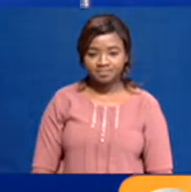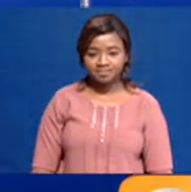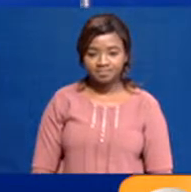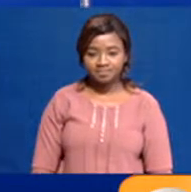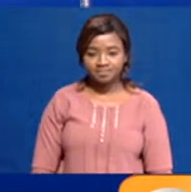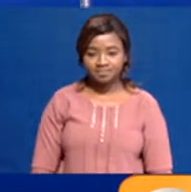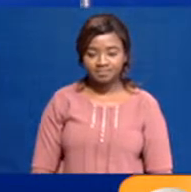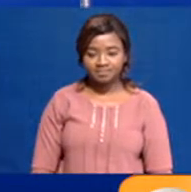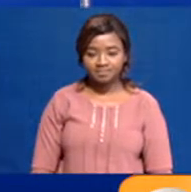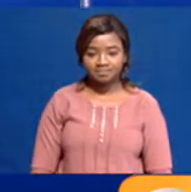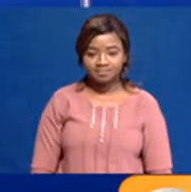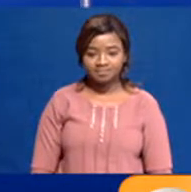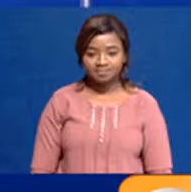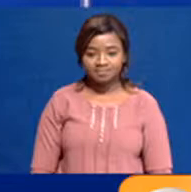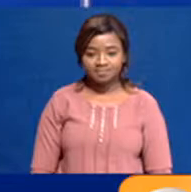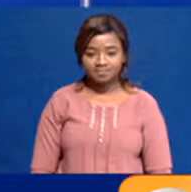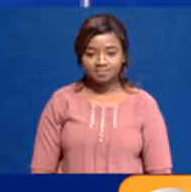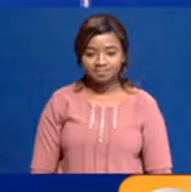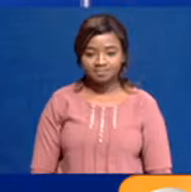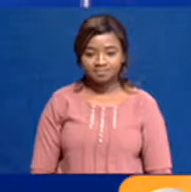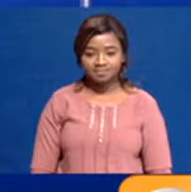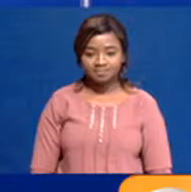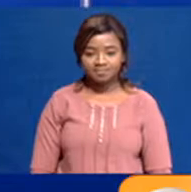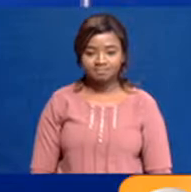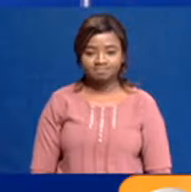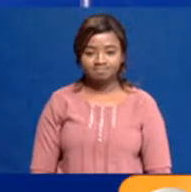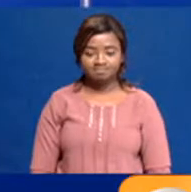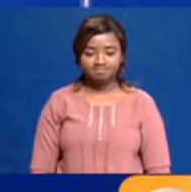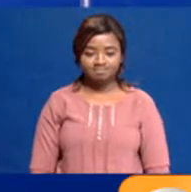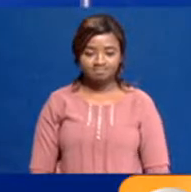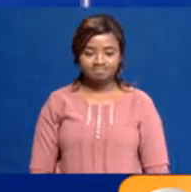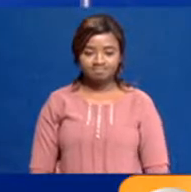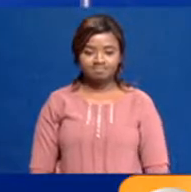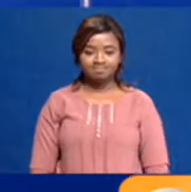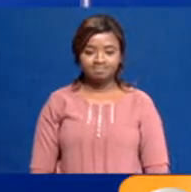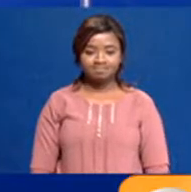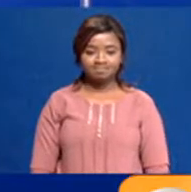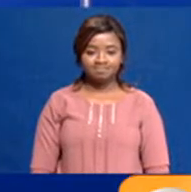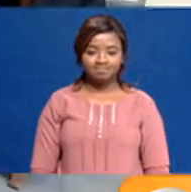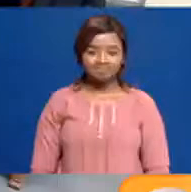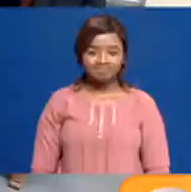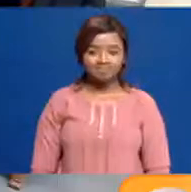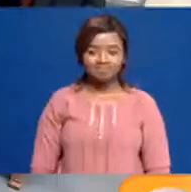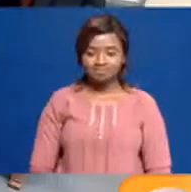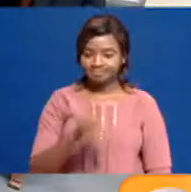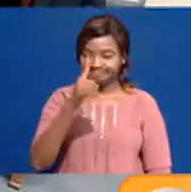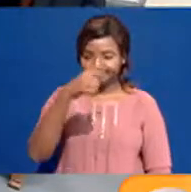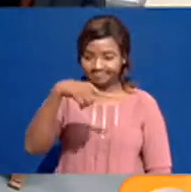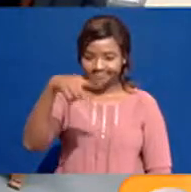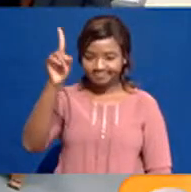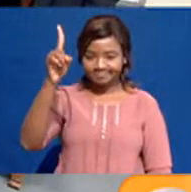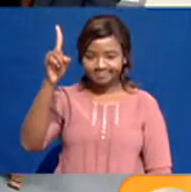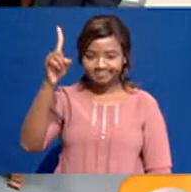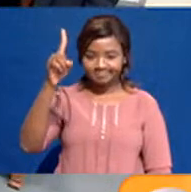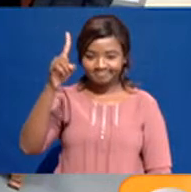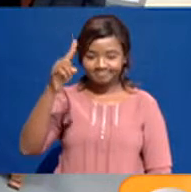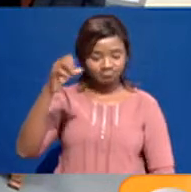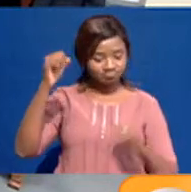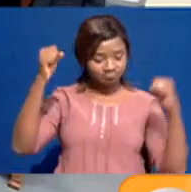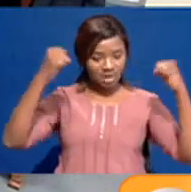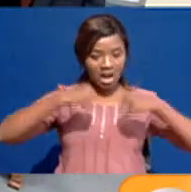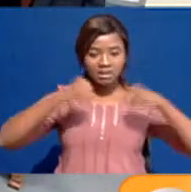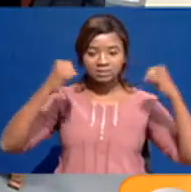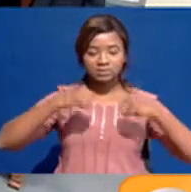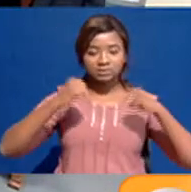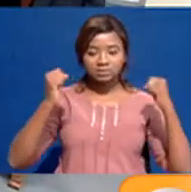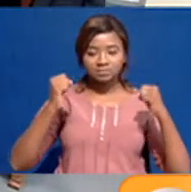problem-solving. Chest-thumping and finger-pointing is detrimental to all. So. Totally agreed. Mm.